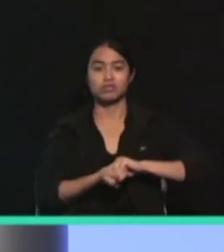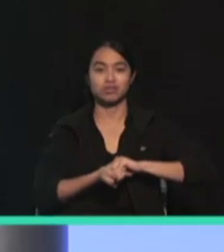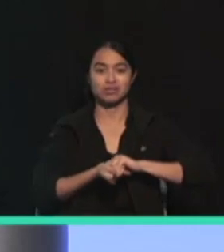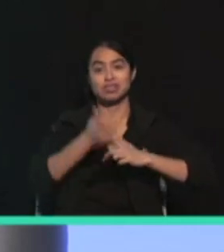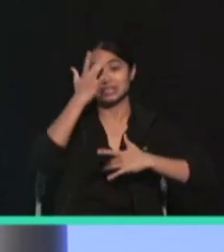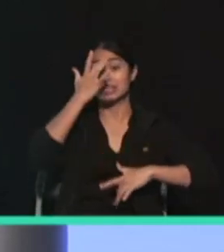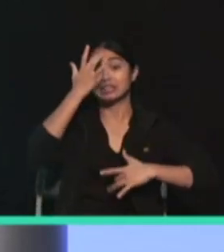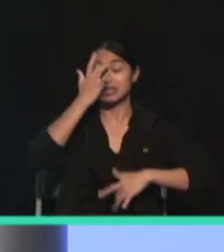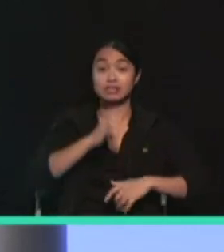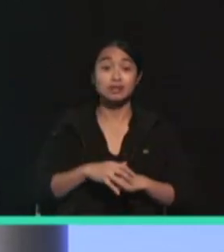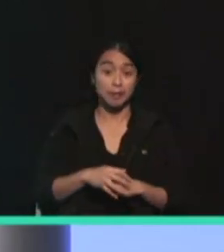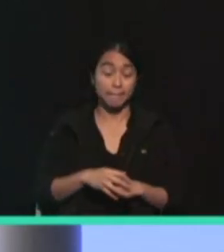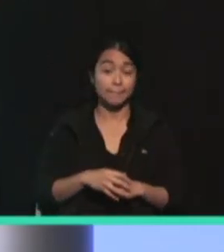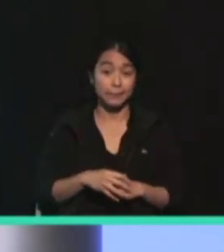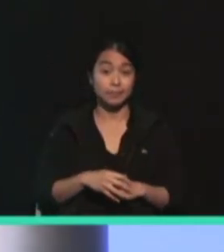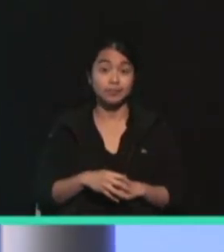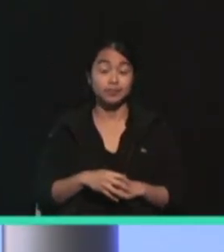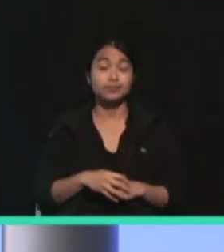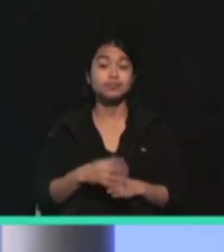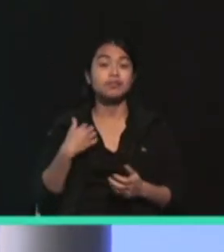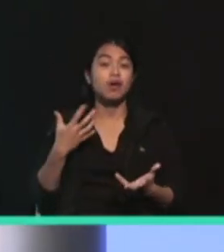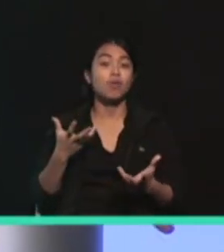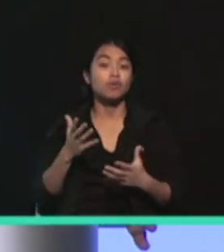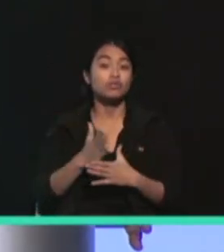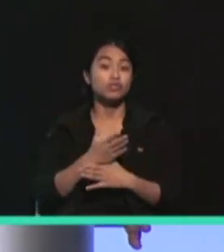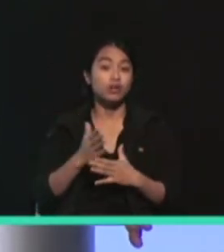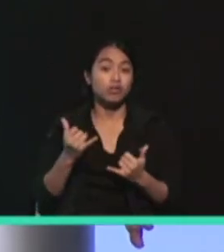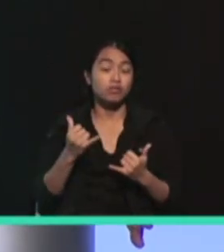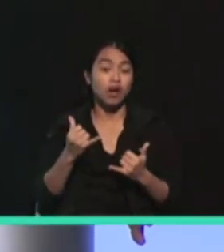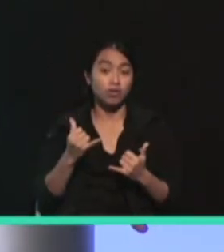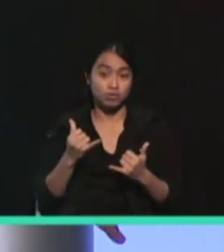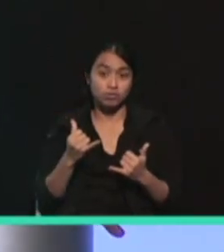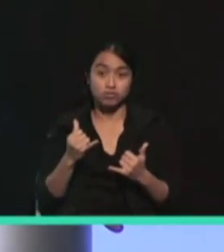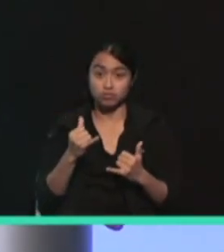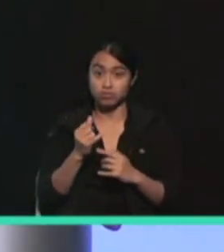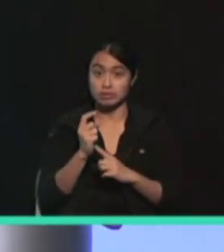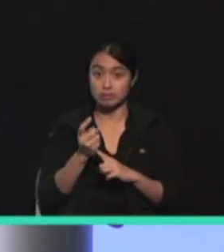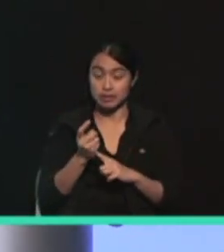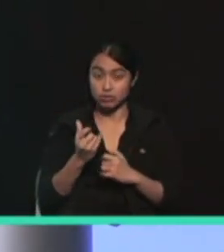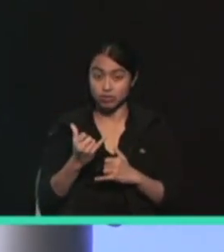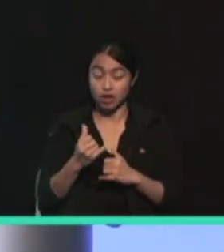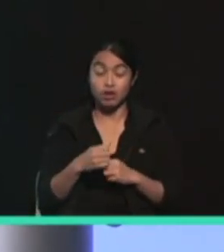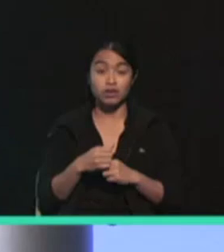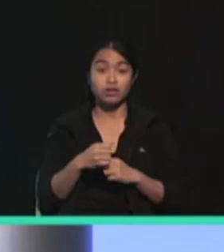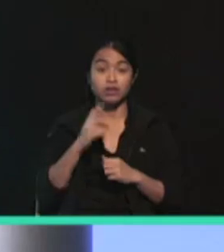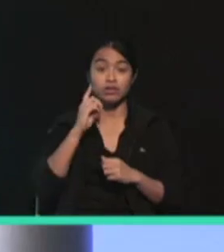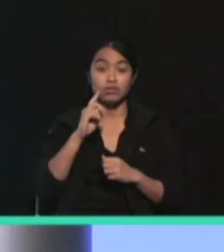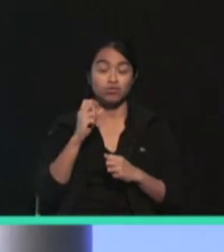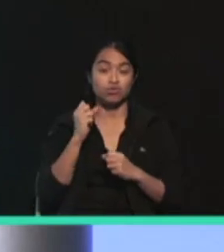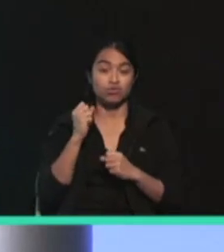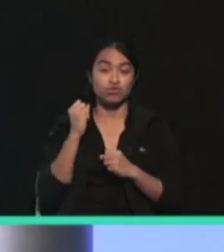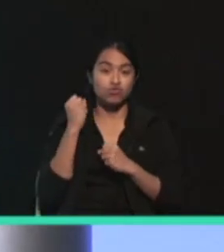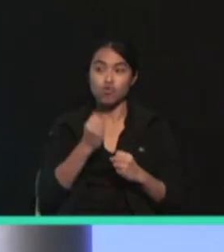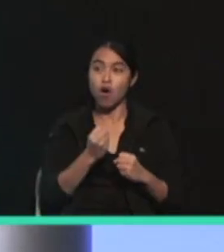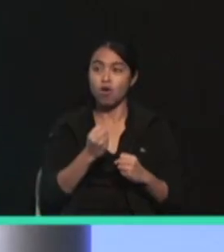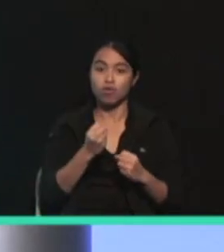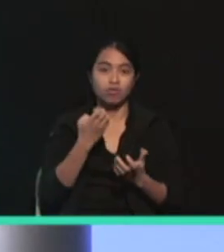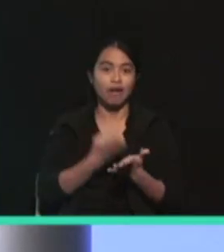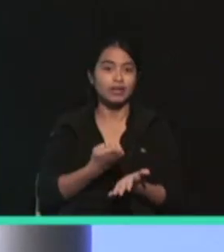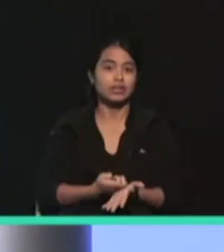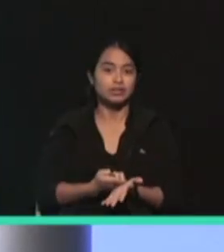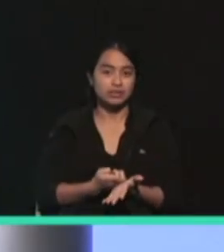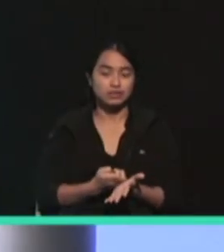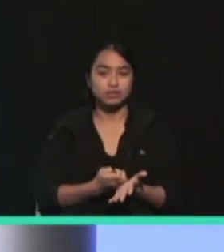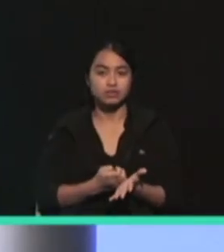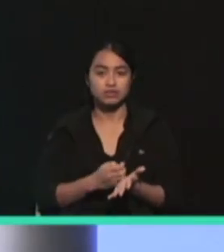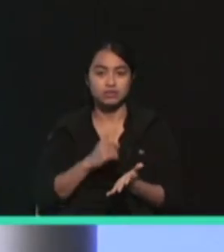And so what I'd like to share in the minutes that we have today is the strong evidence base